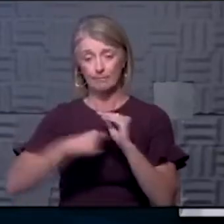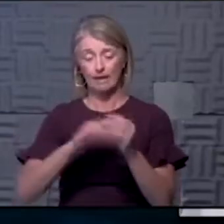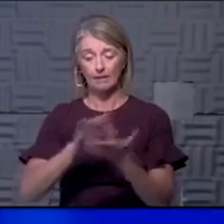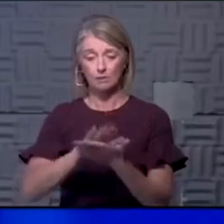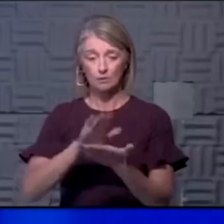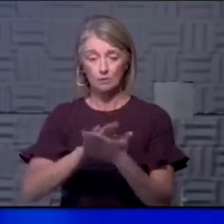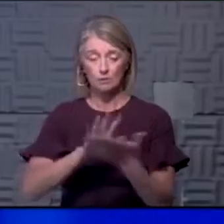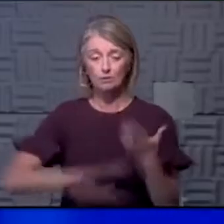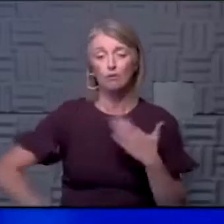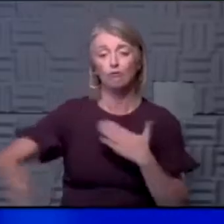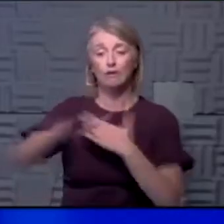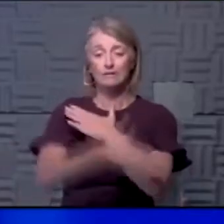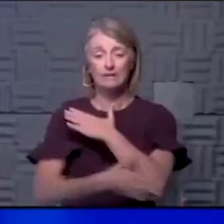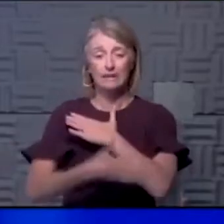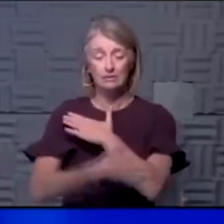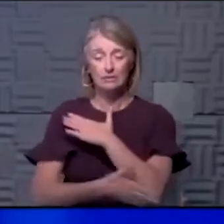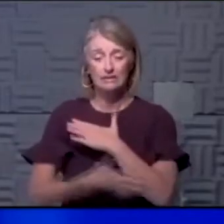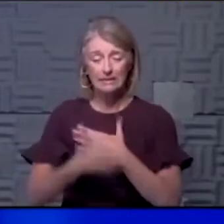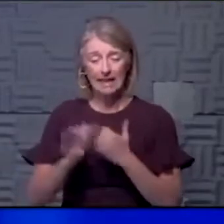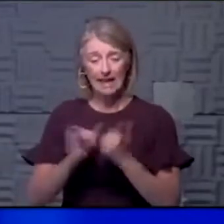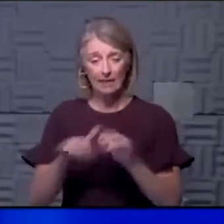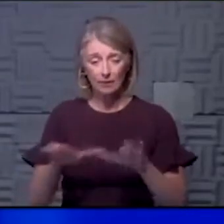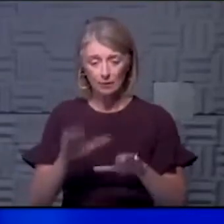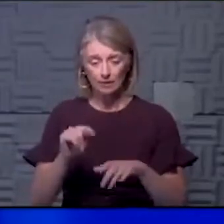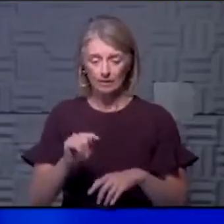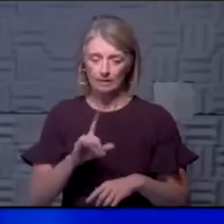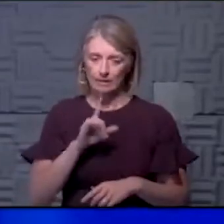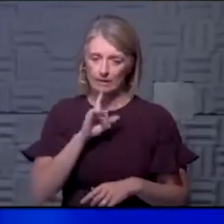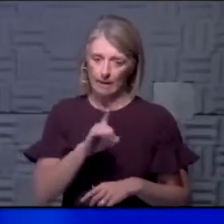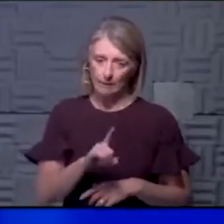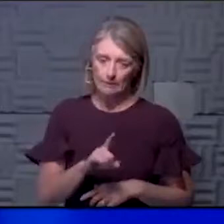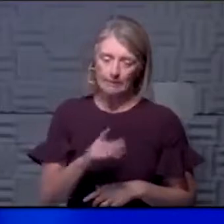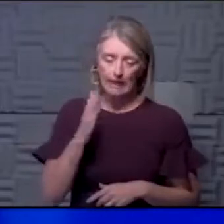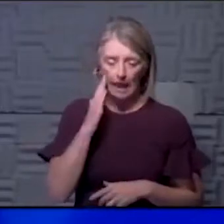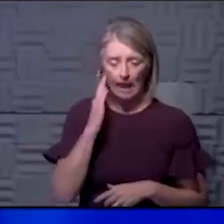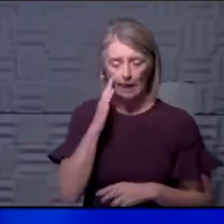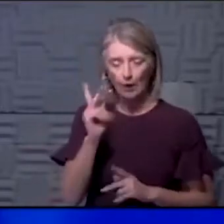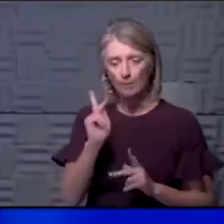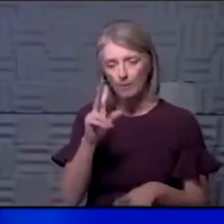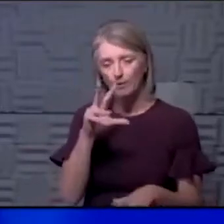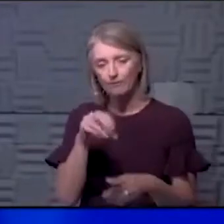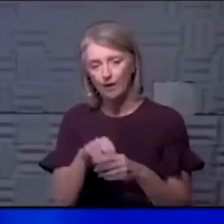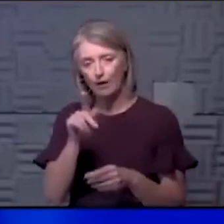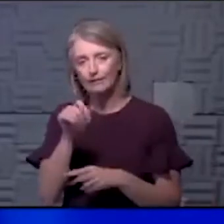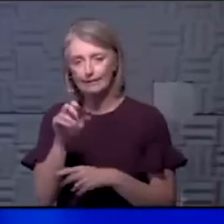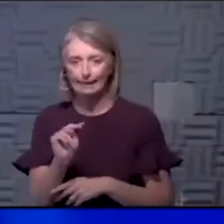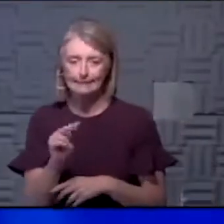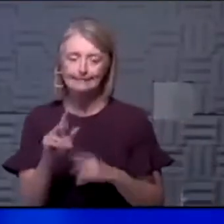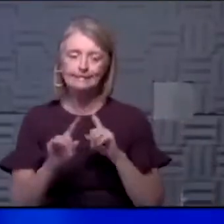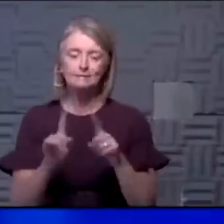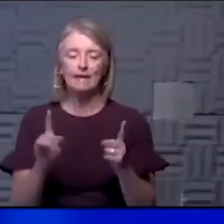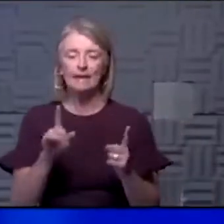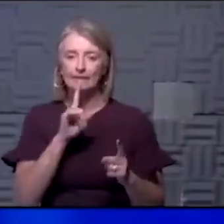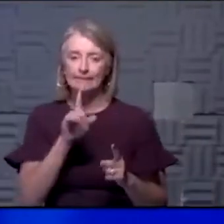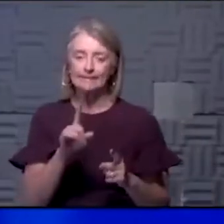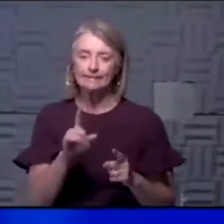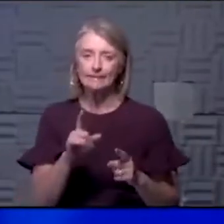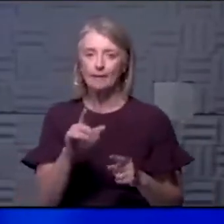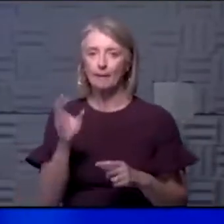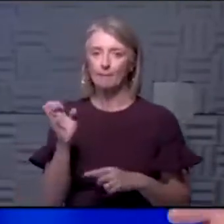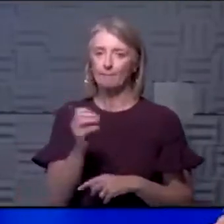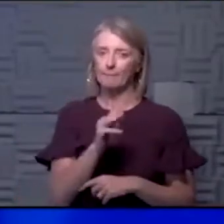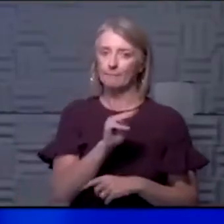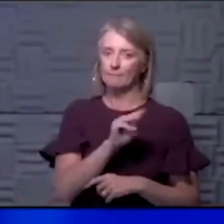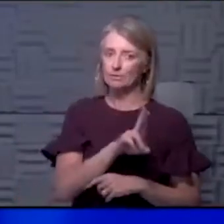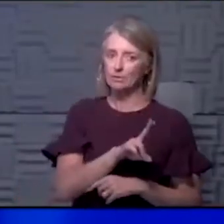doing across the country, and I just, okay, I'm really biased. I know the people involved, and I went to Mizzou, but now